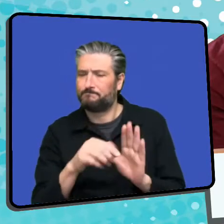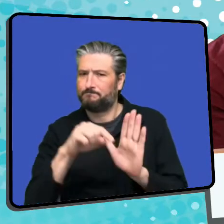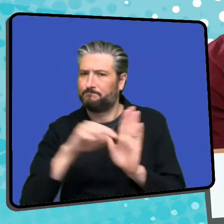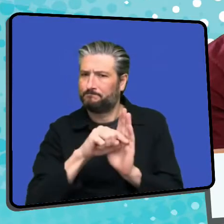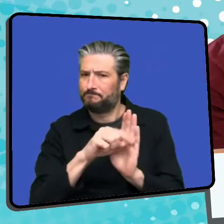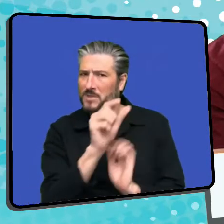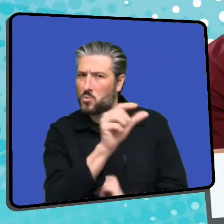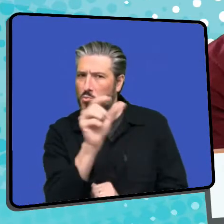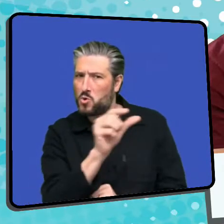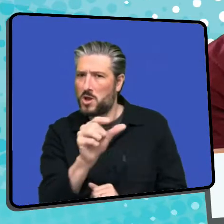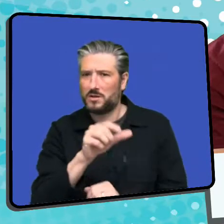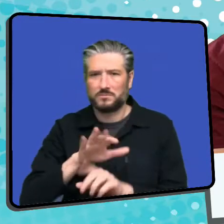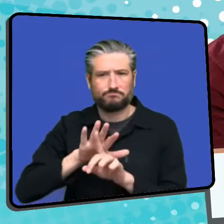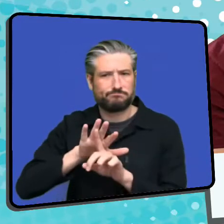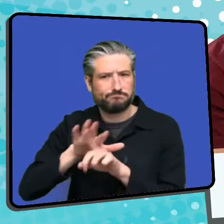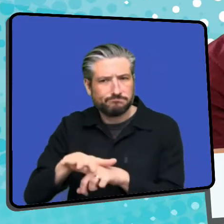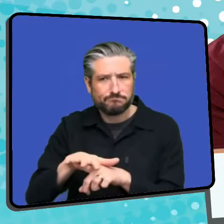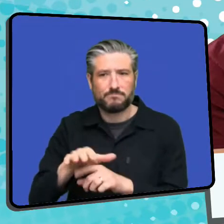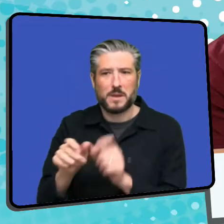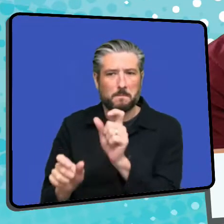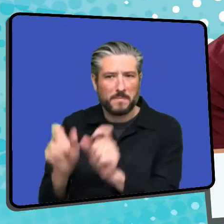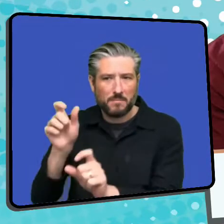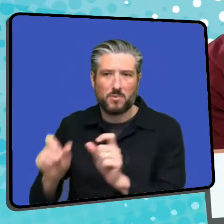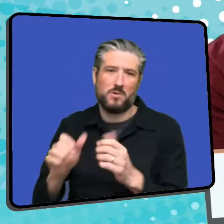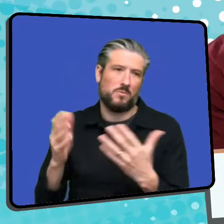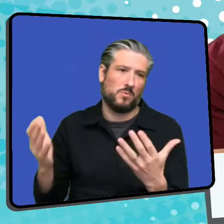textually, and also to detect some